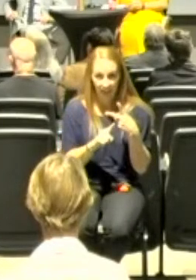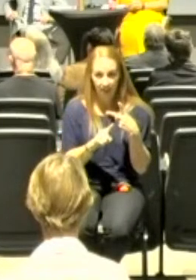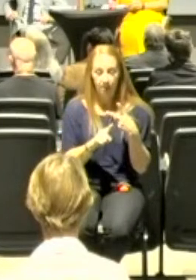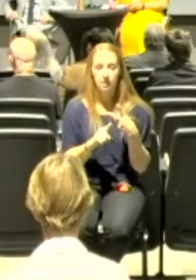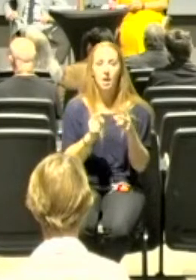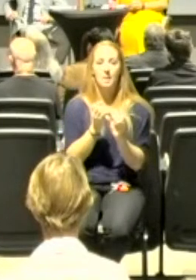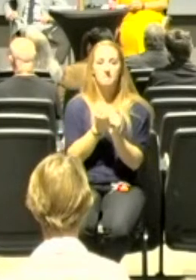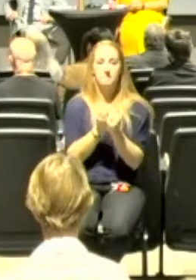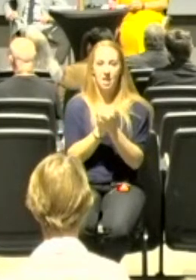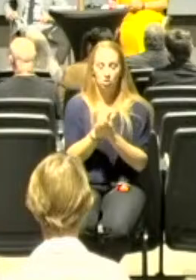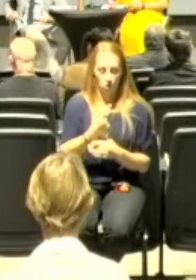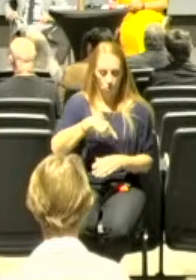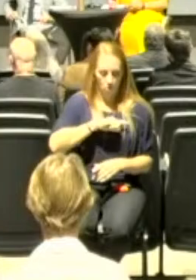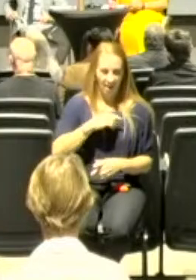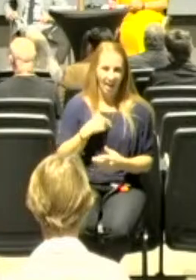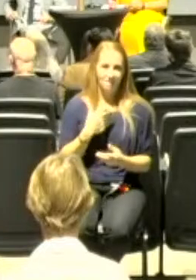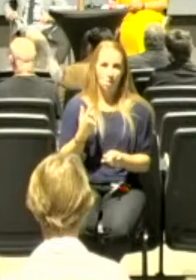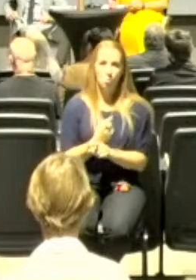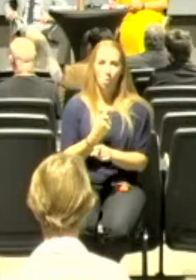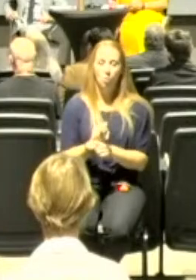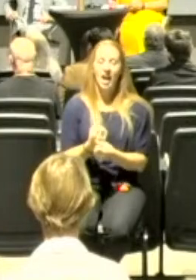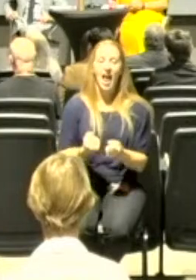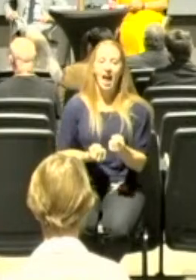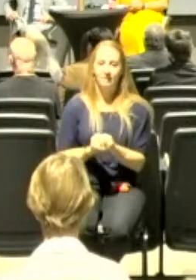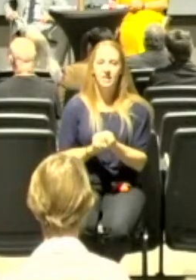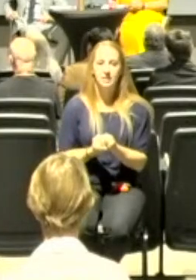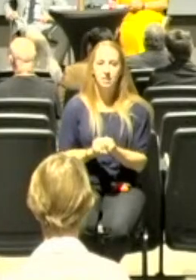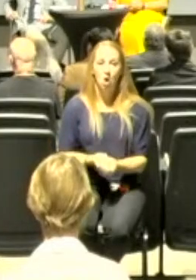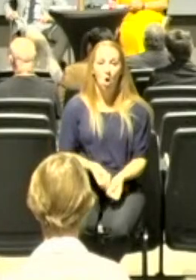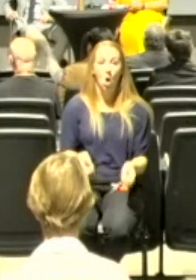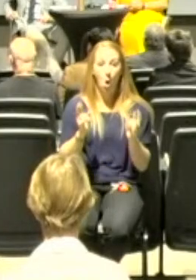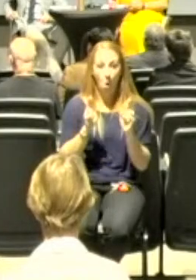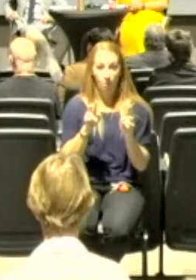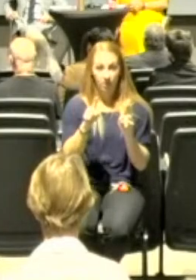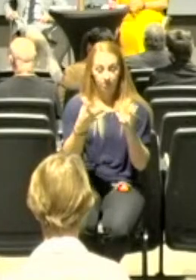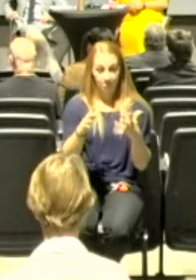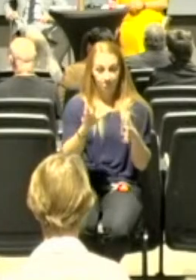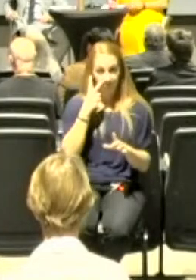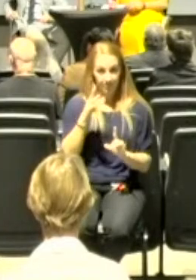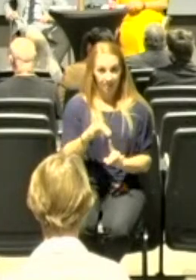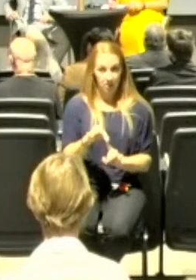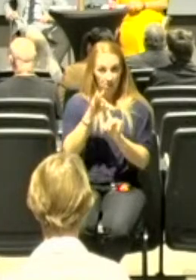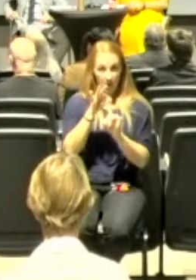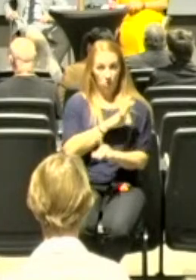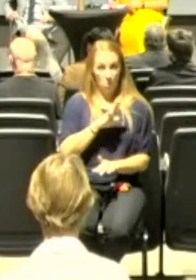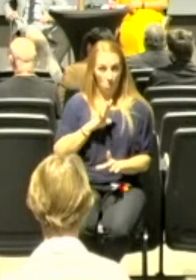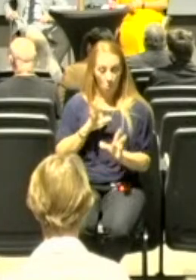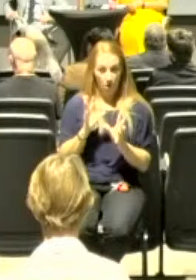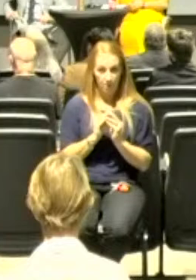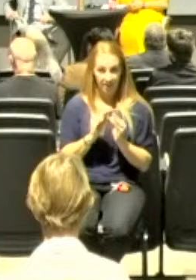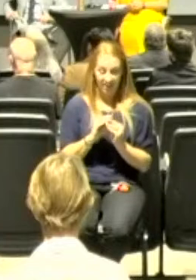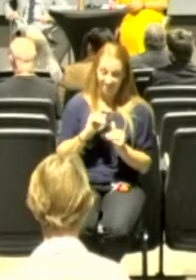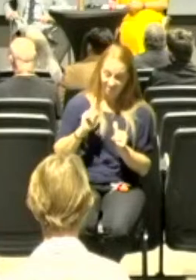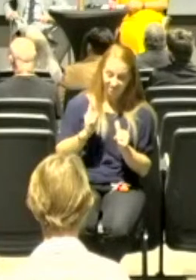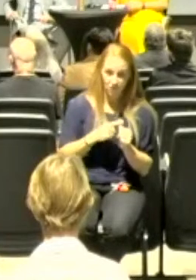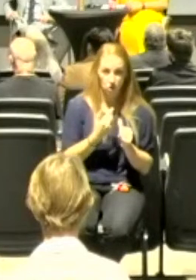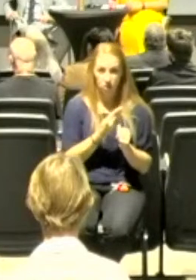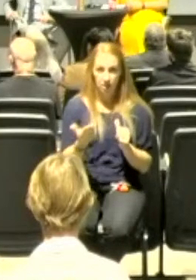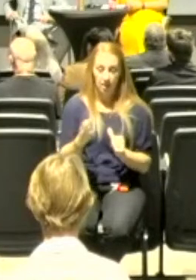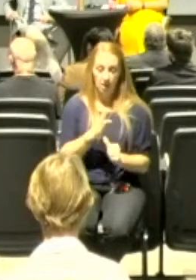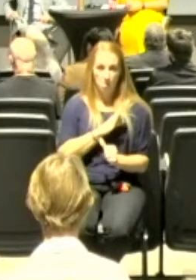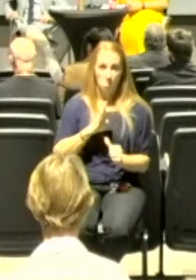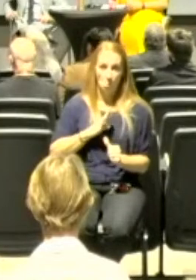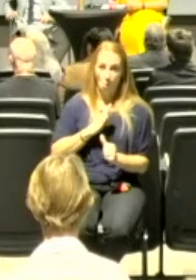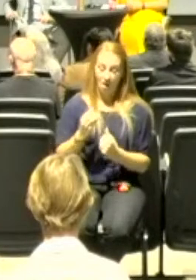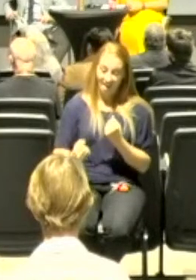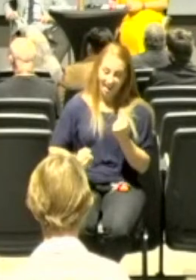the appropriate advocacy. So you all will have hopefully saw at the special board meeting, one of the first things that the board is advocating for